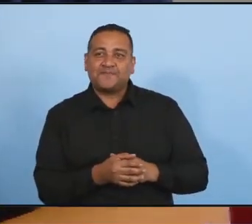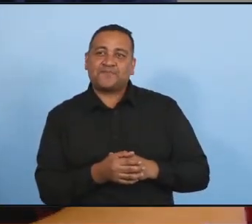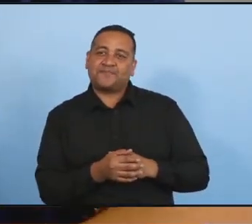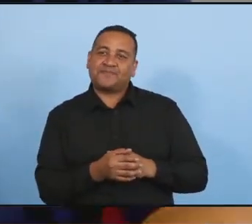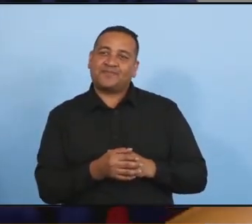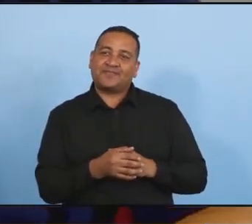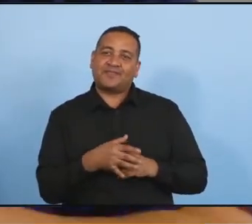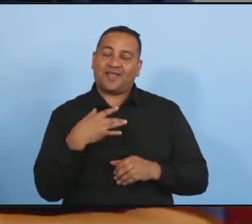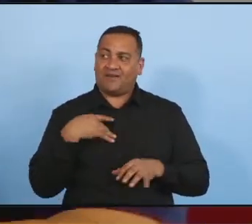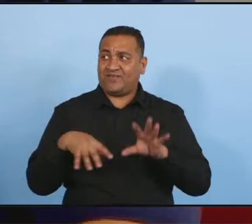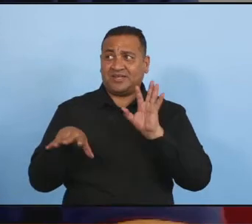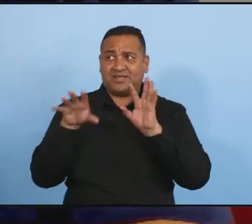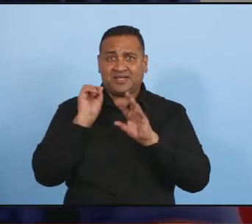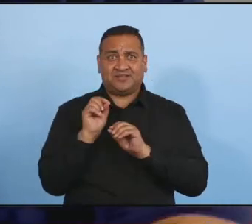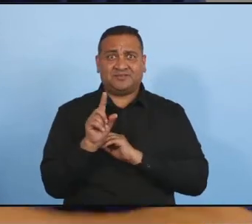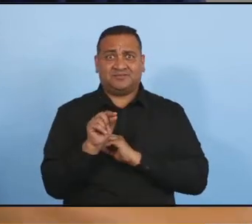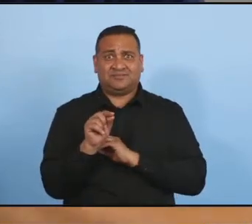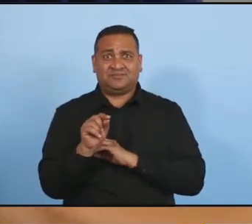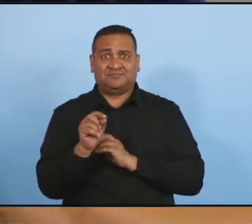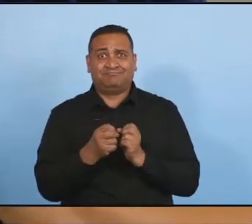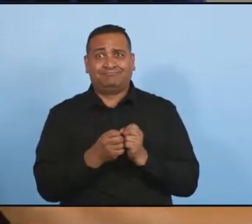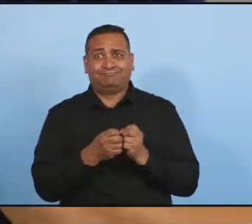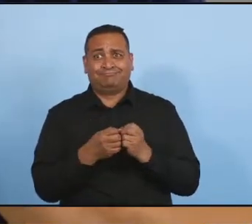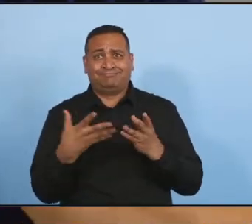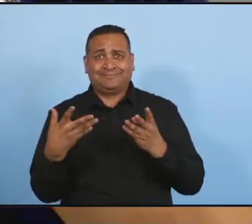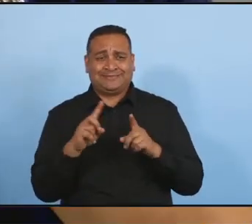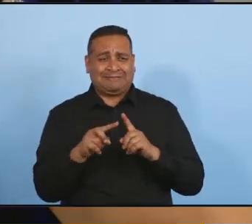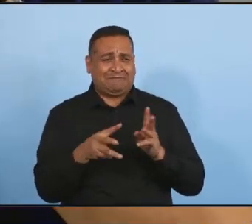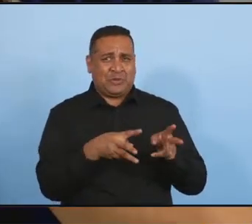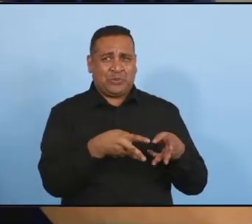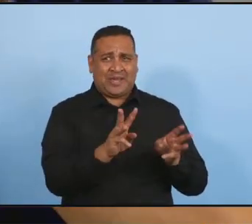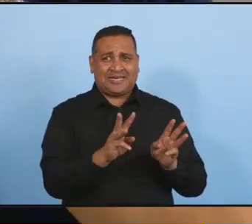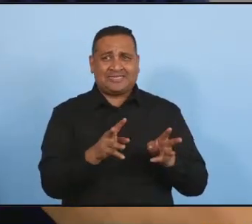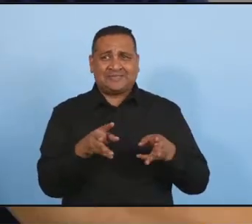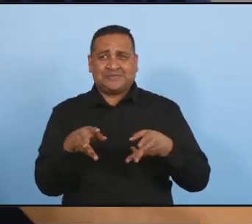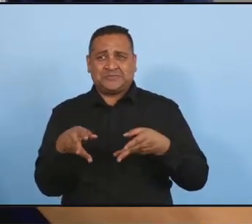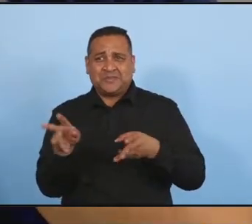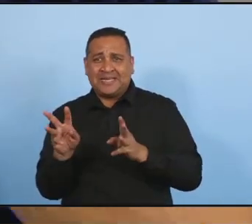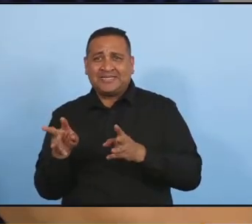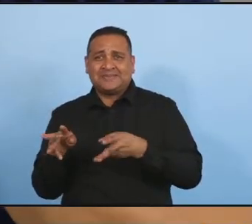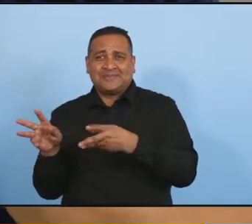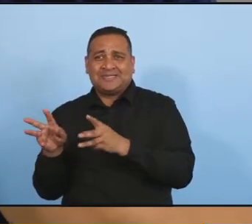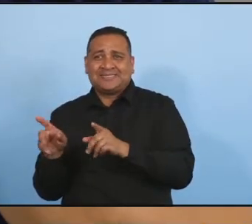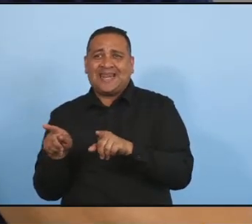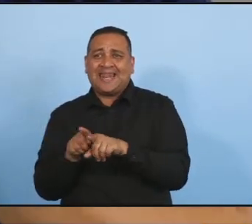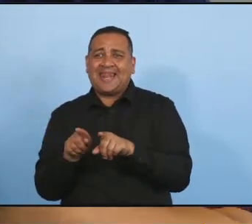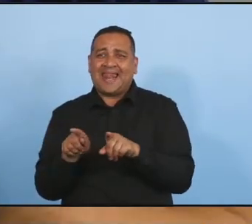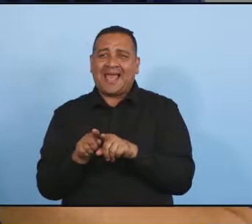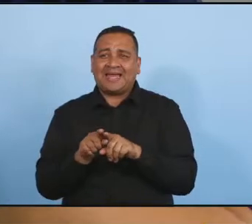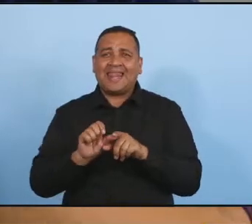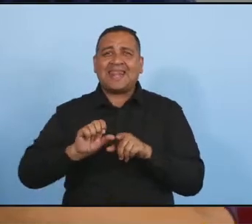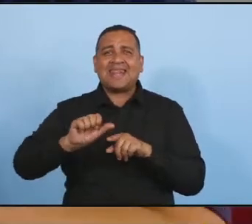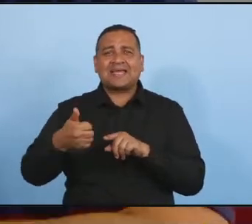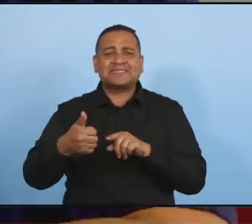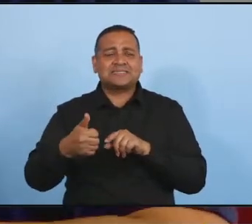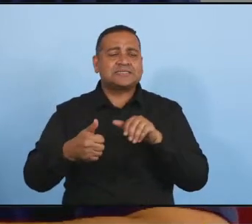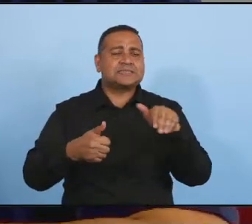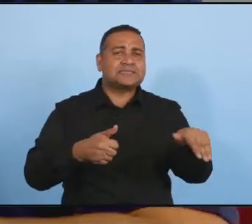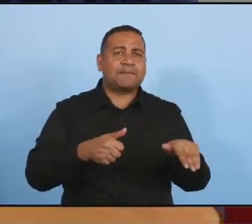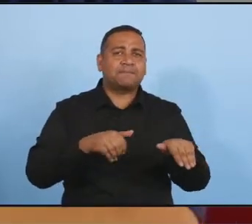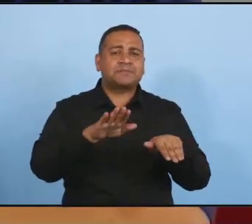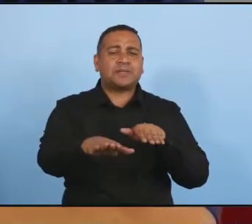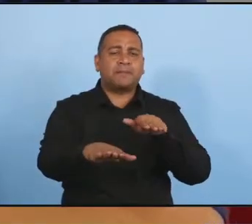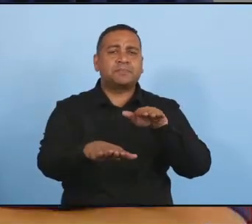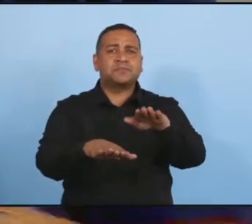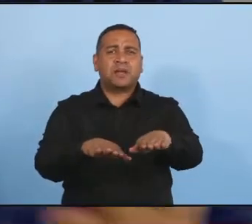learned something because, and the way he explained it, it is that next step. It is that next phase that you want to do. But it is certainly keeping